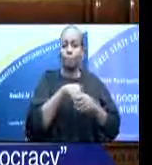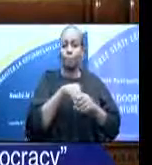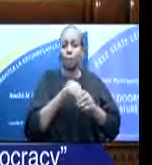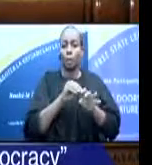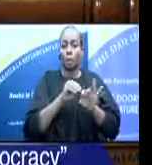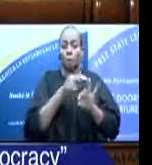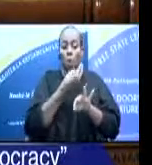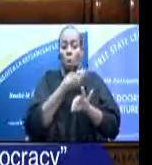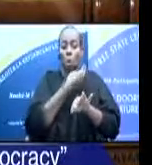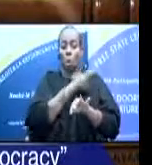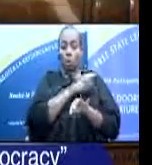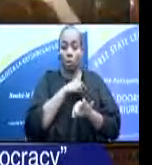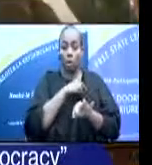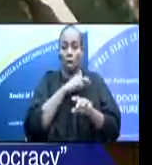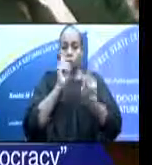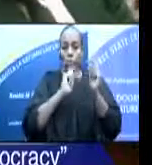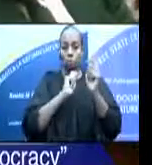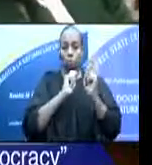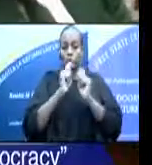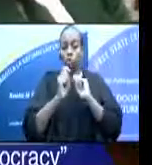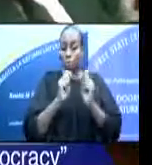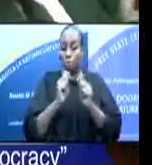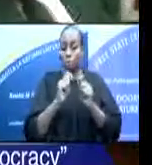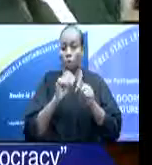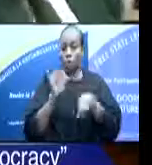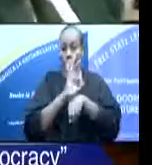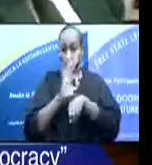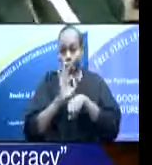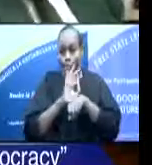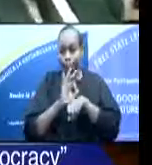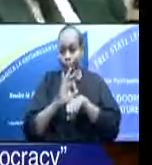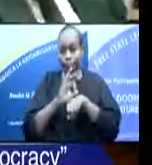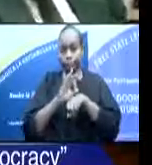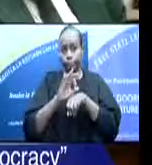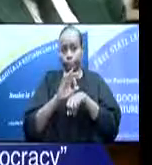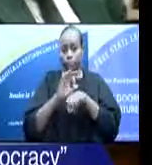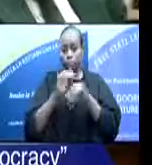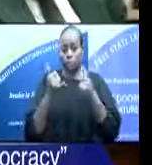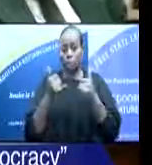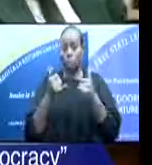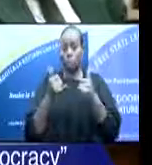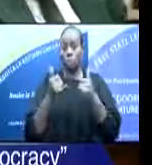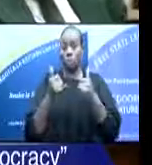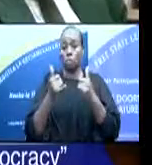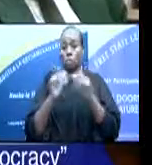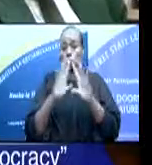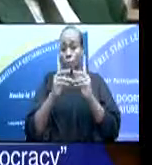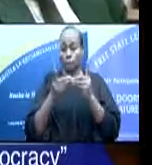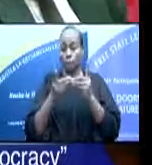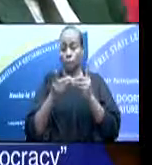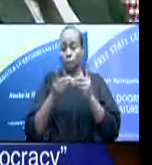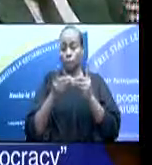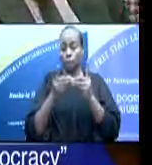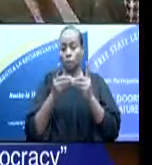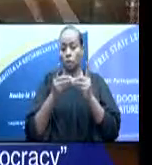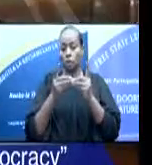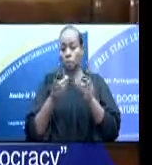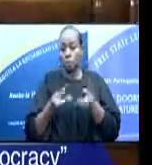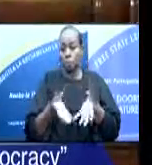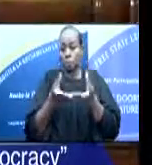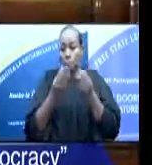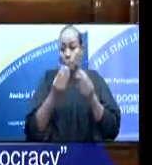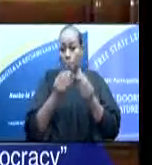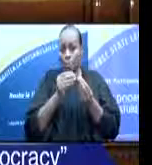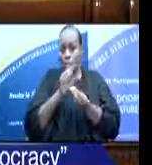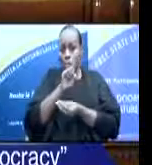inter-hospital transport as well as the planned patient transport. Currently, The department has 138